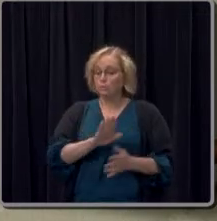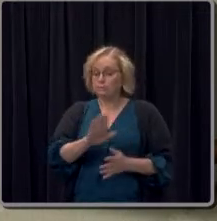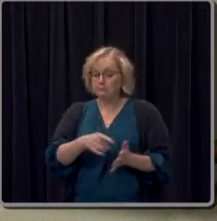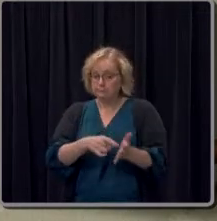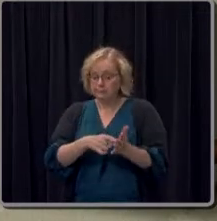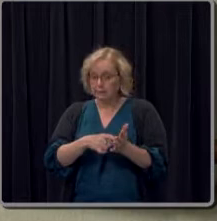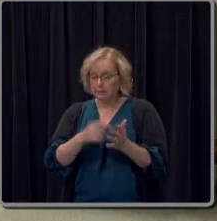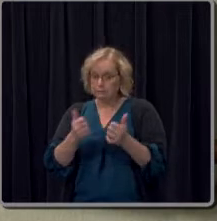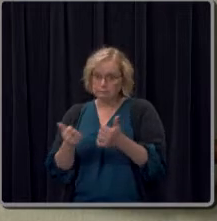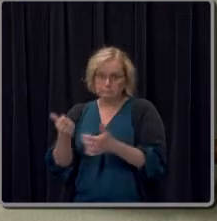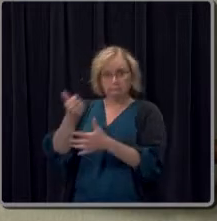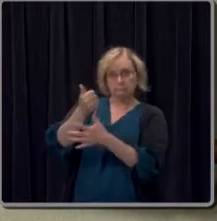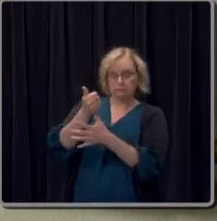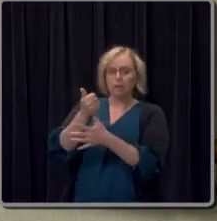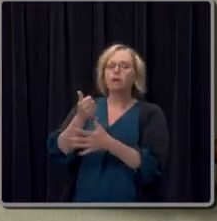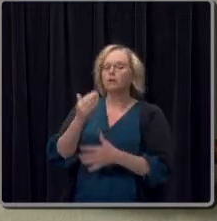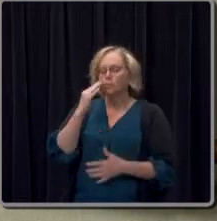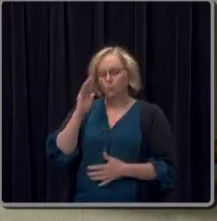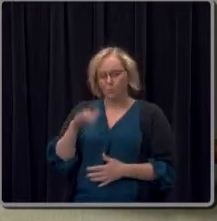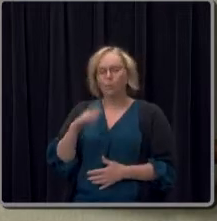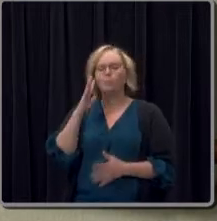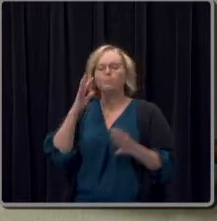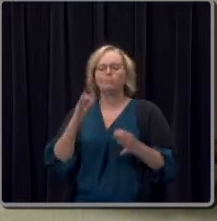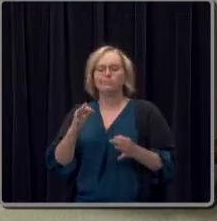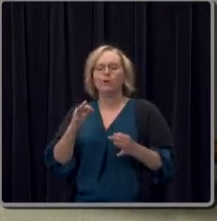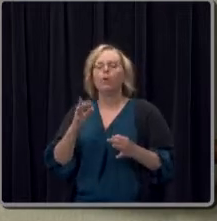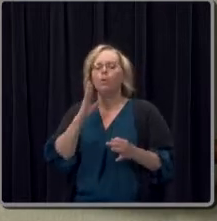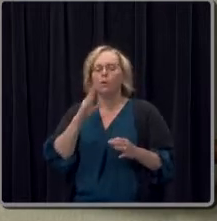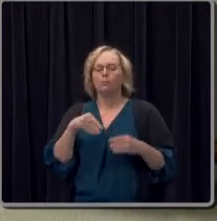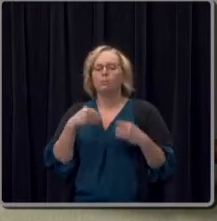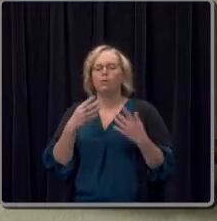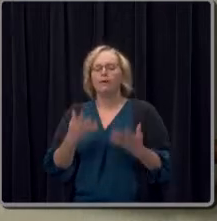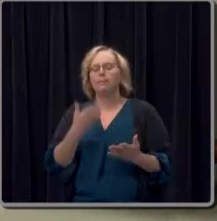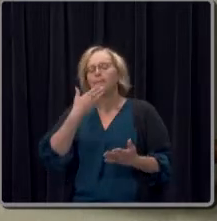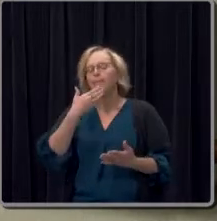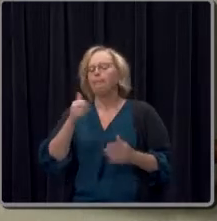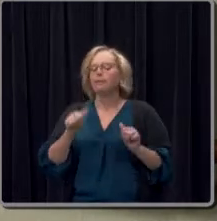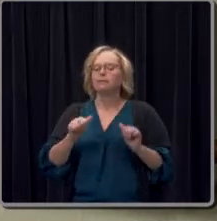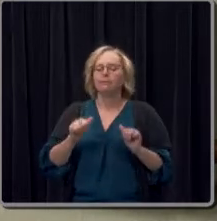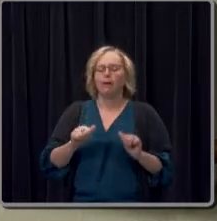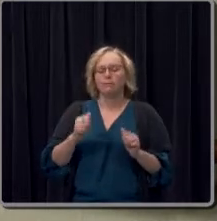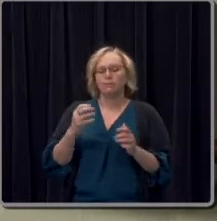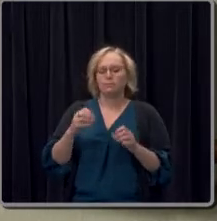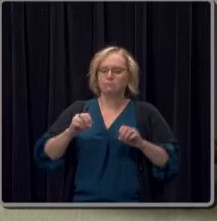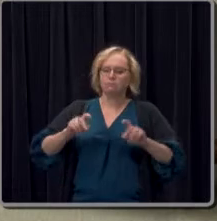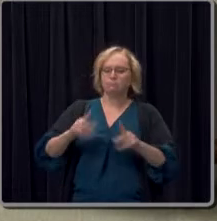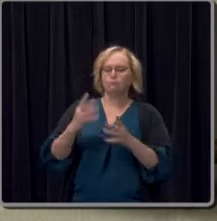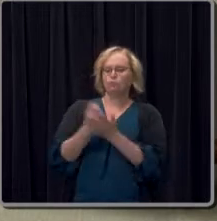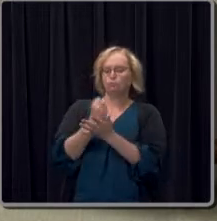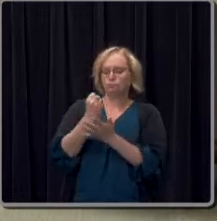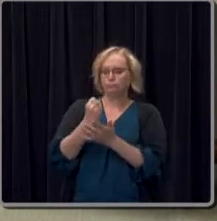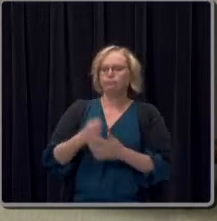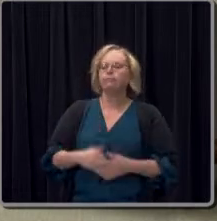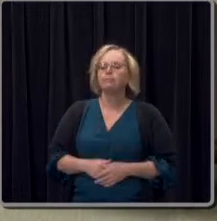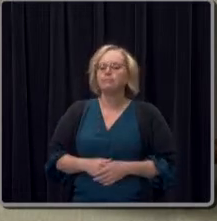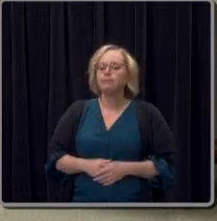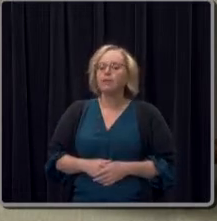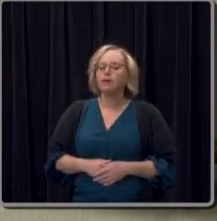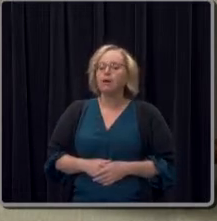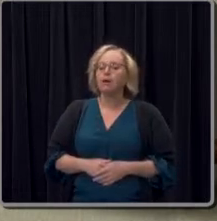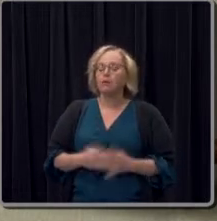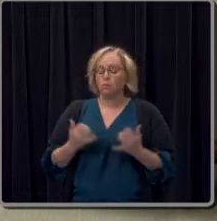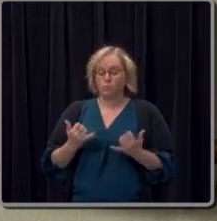we know that we are making choices that will provide them with the best possible learning opportunities. We are currently in a period of time